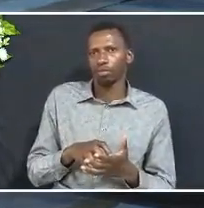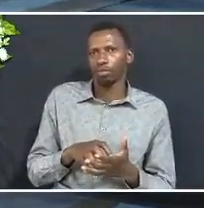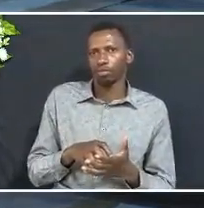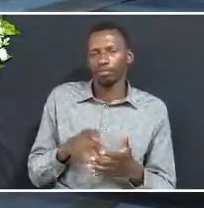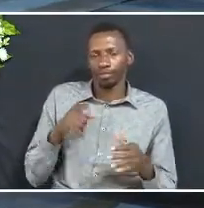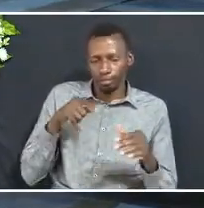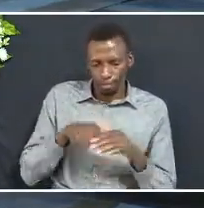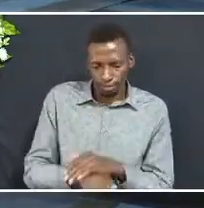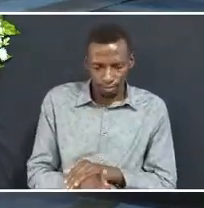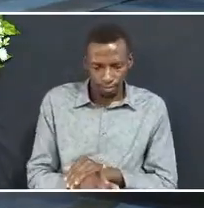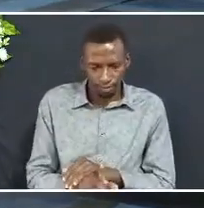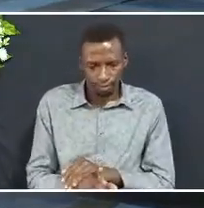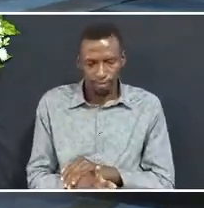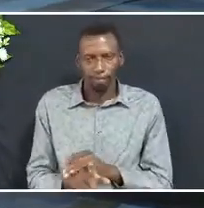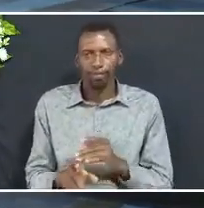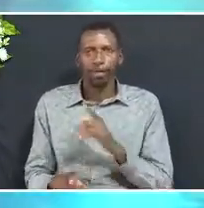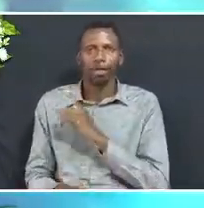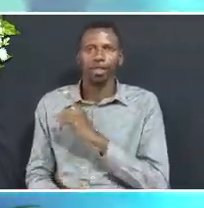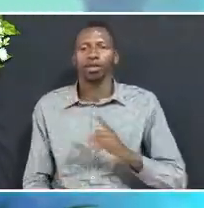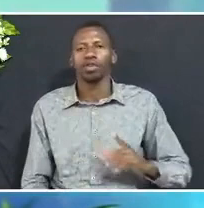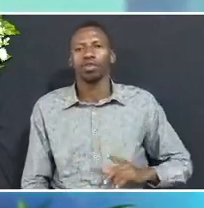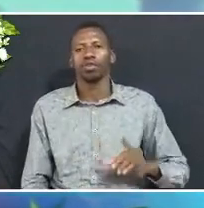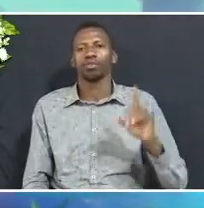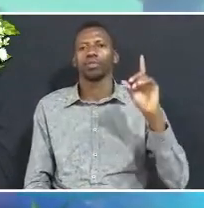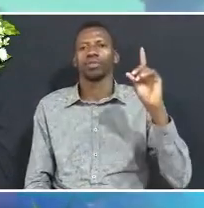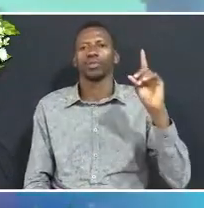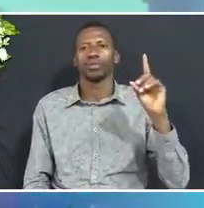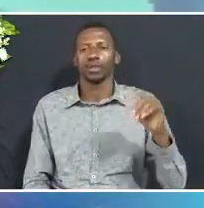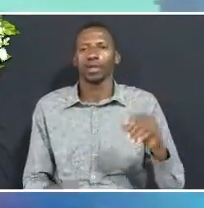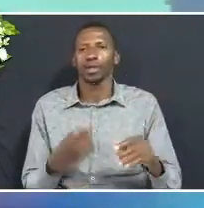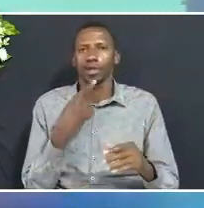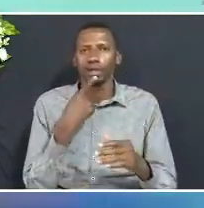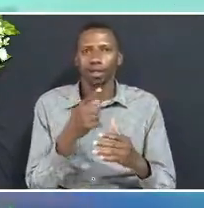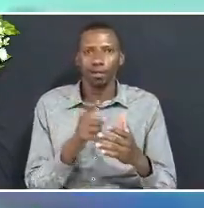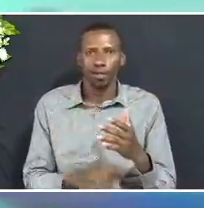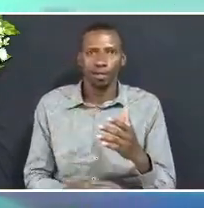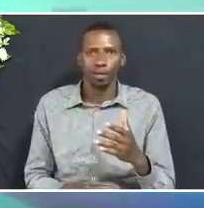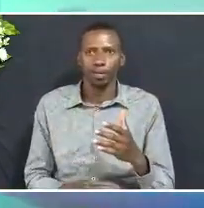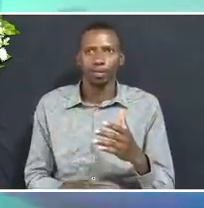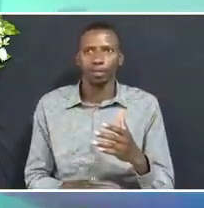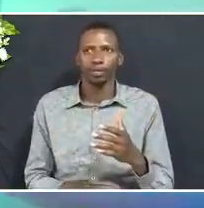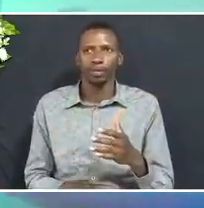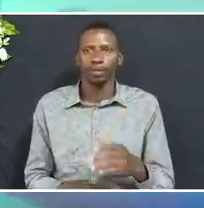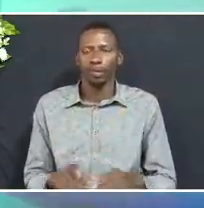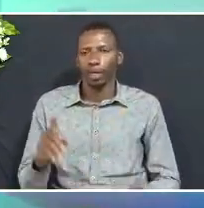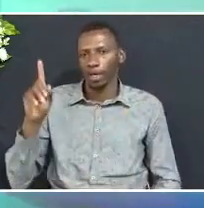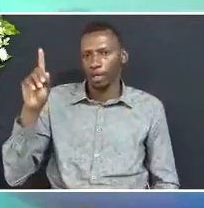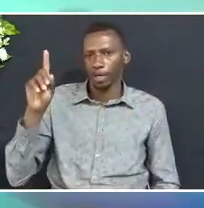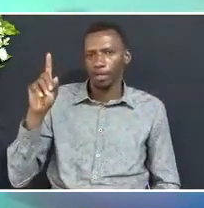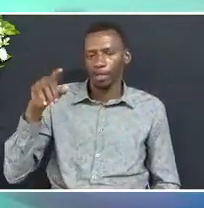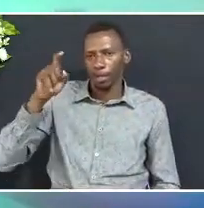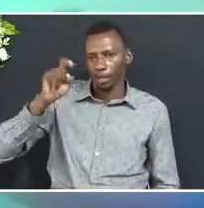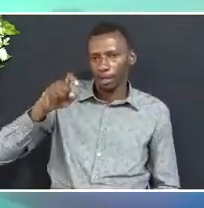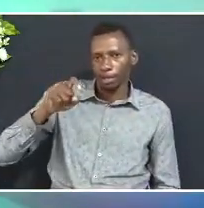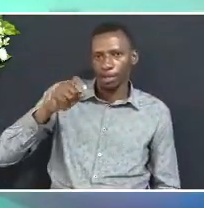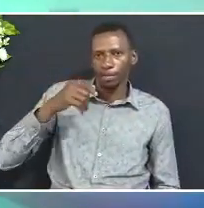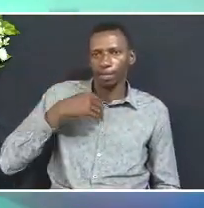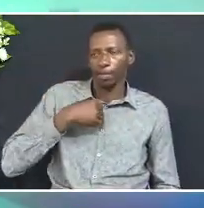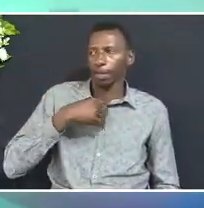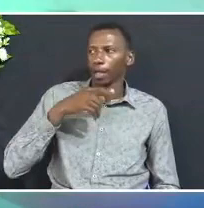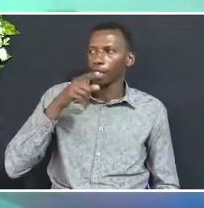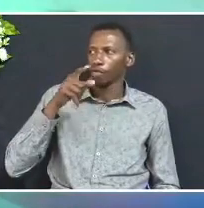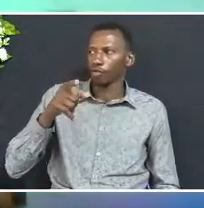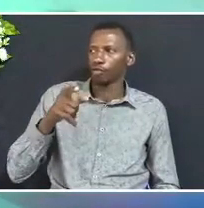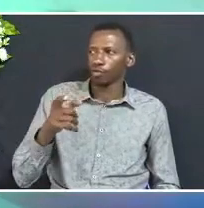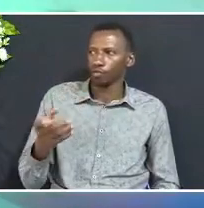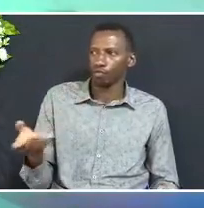allowed to enter into. The Lord says that he needs to have you come